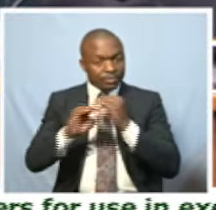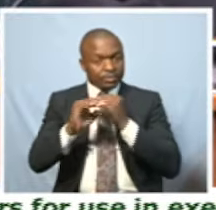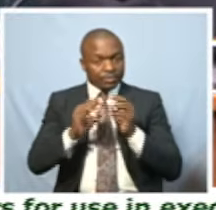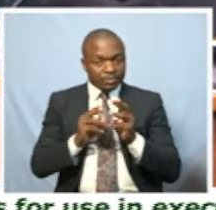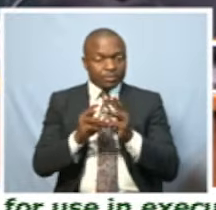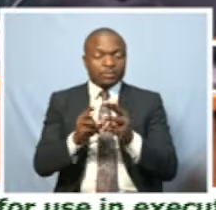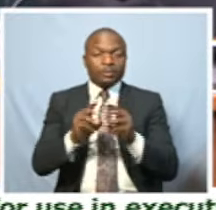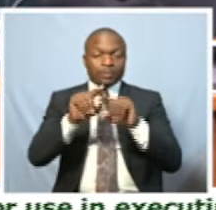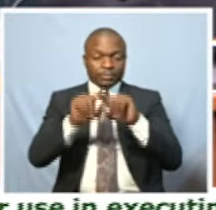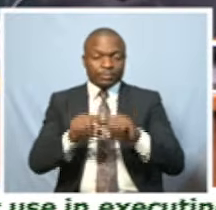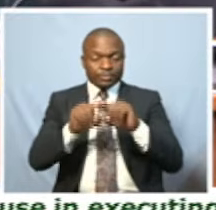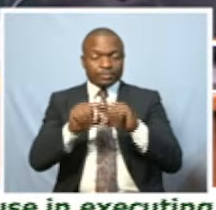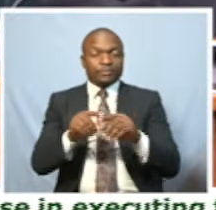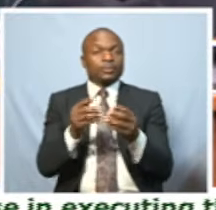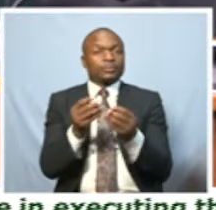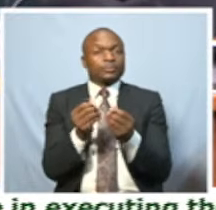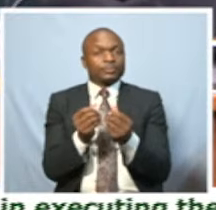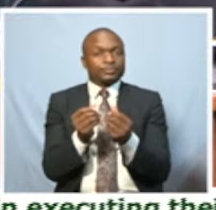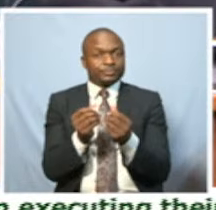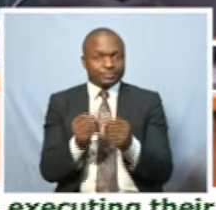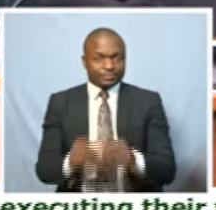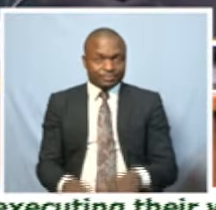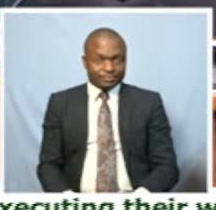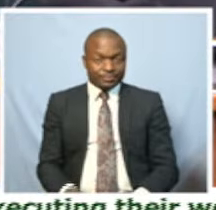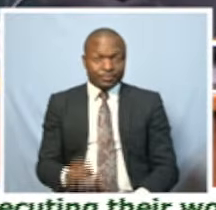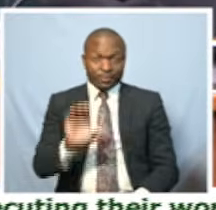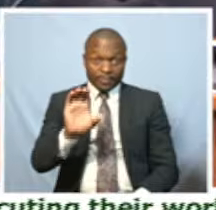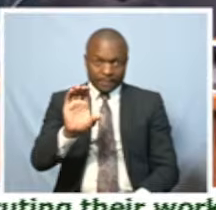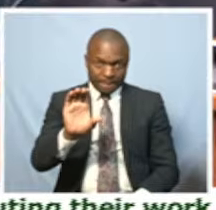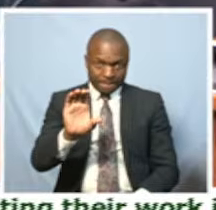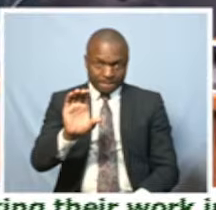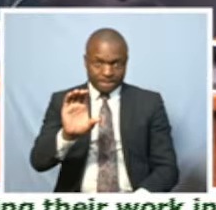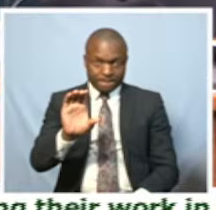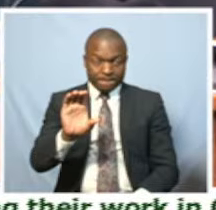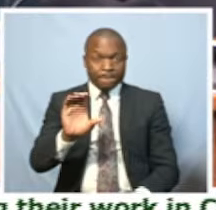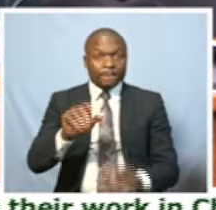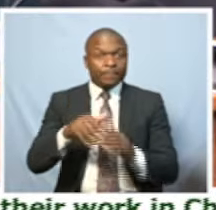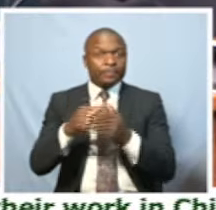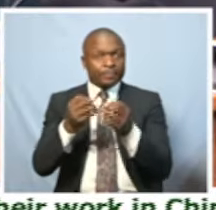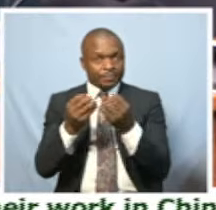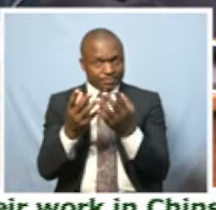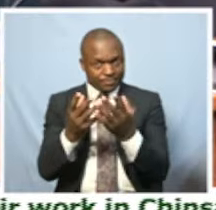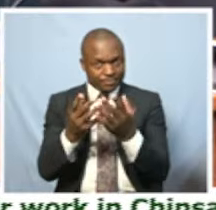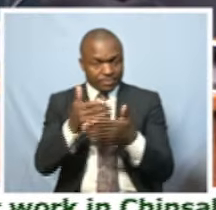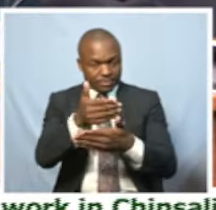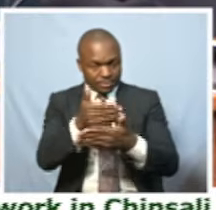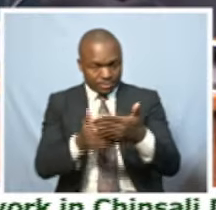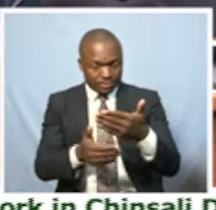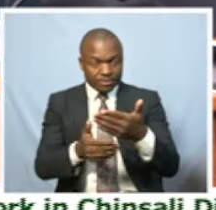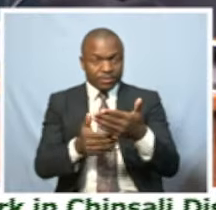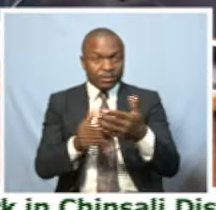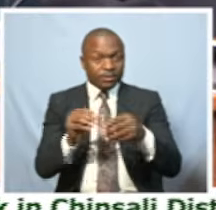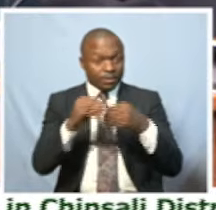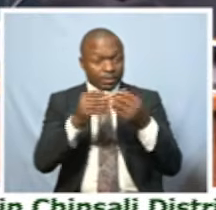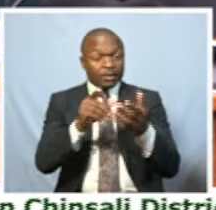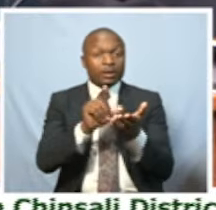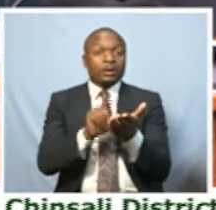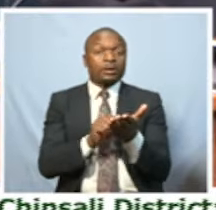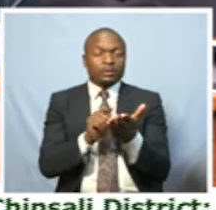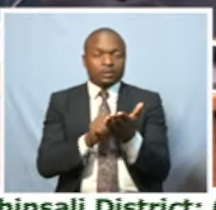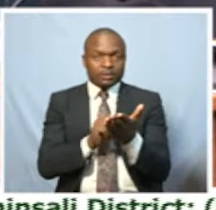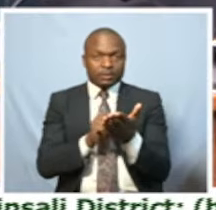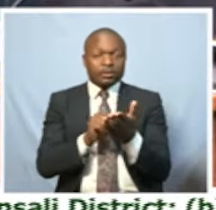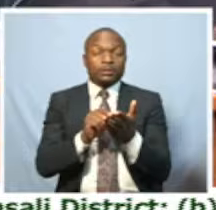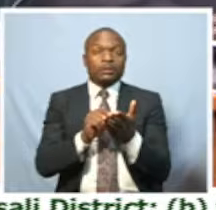the availability of resources. For C, which is how many of the following will be restocked: chickens, goats, and